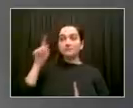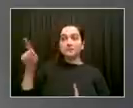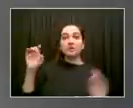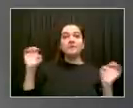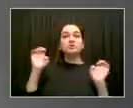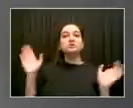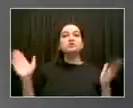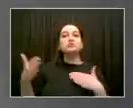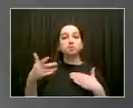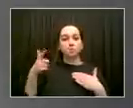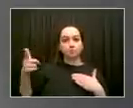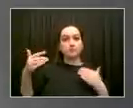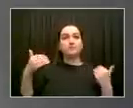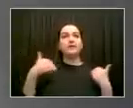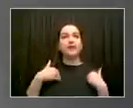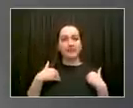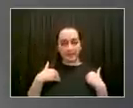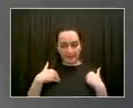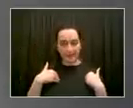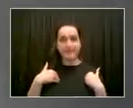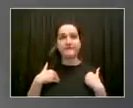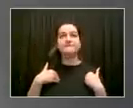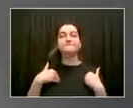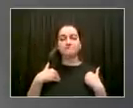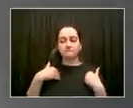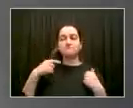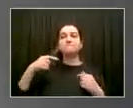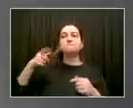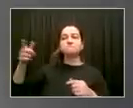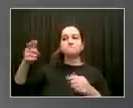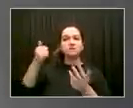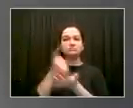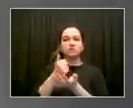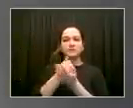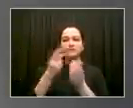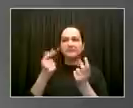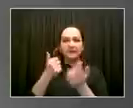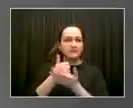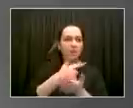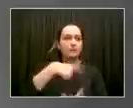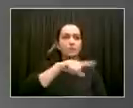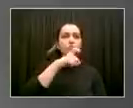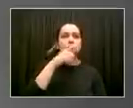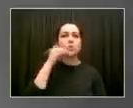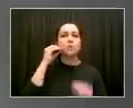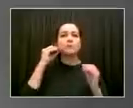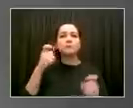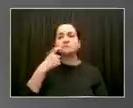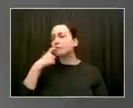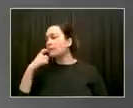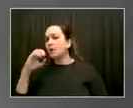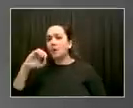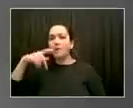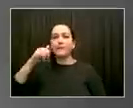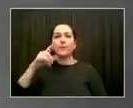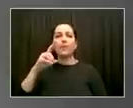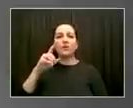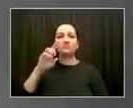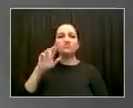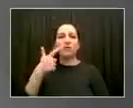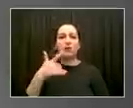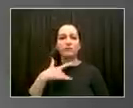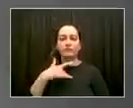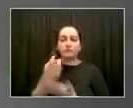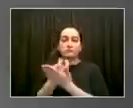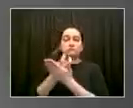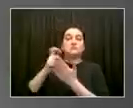have mental health support. We will see people short-term. We will connect them long-term. I've been